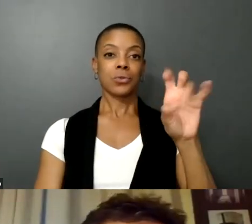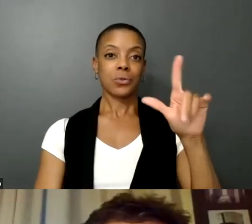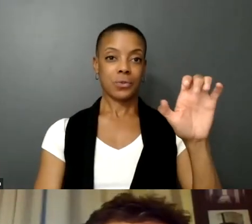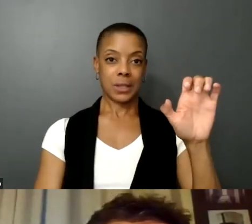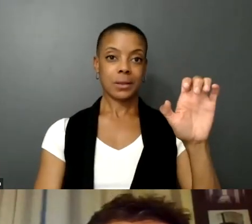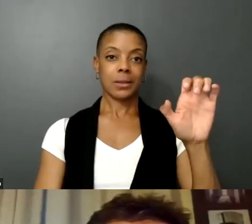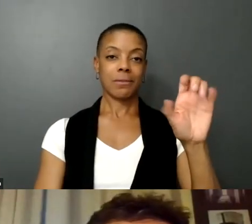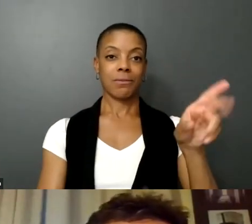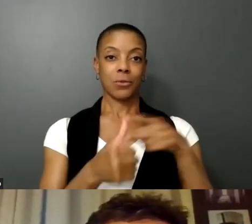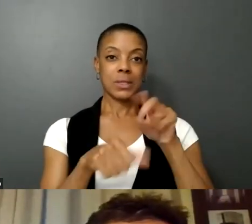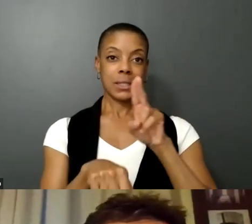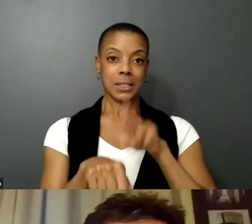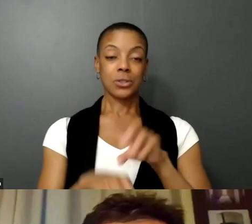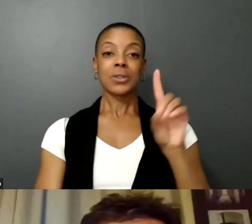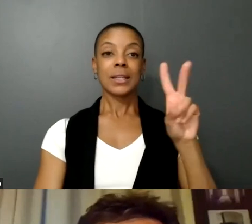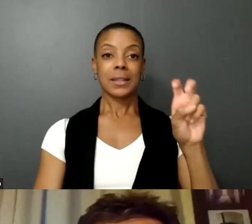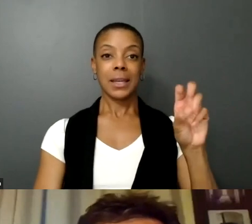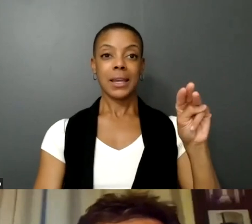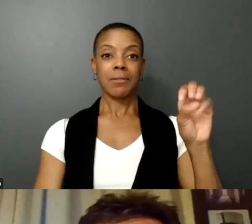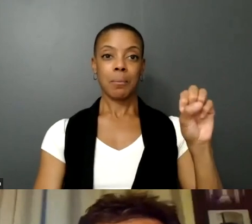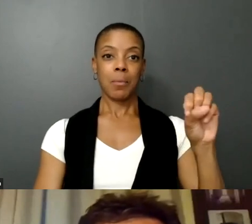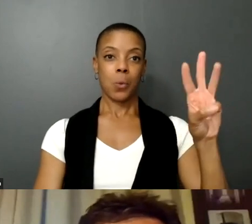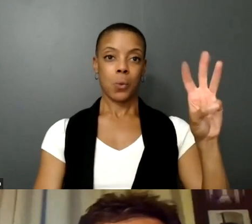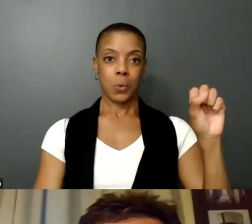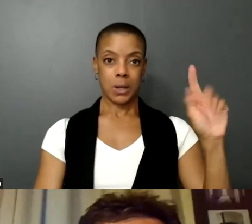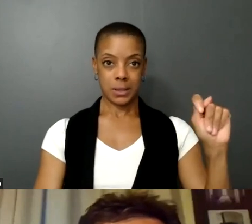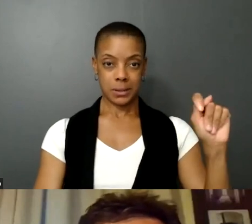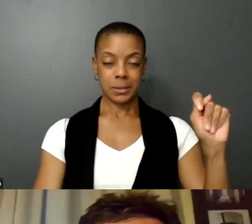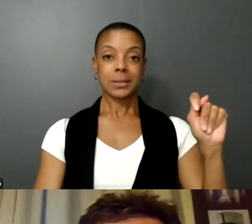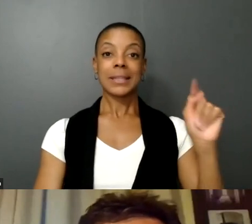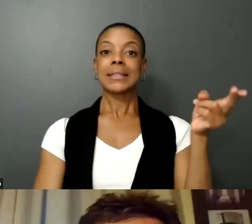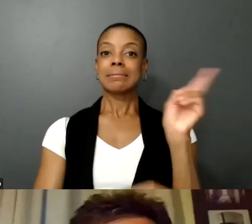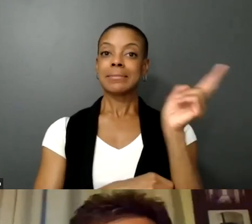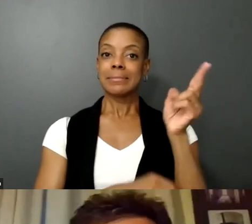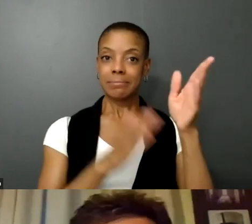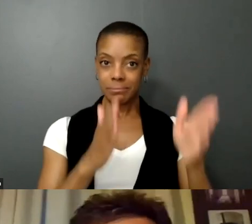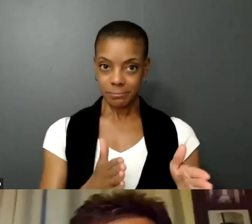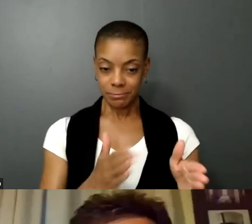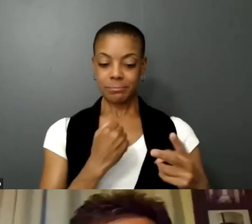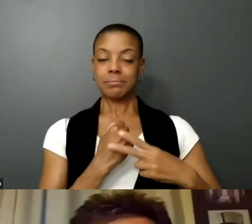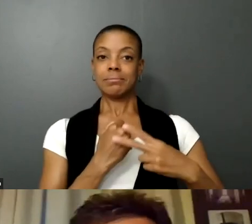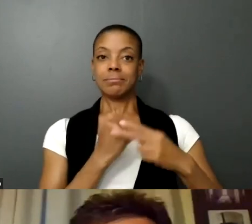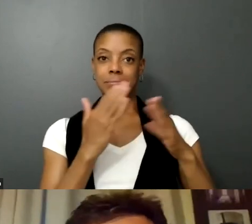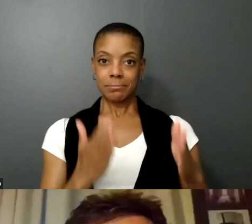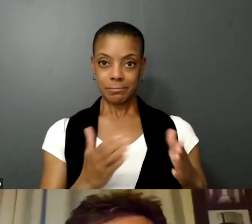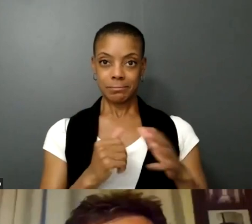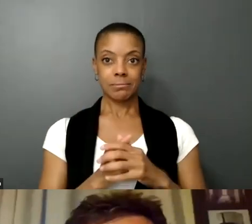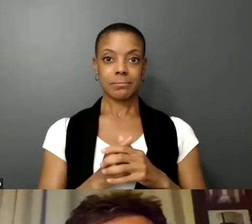Dave Mowat. Dave Mowat is a First Nation historian and conservationist.